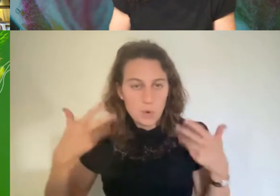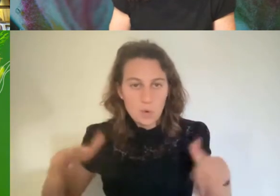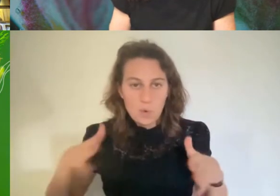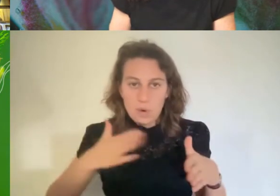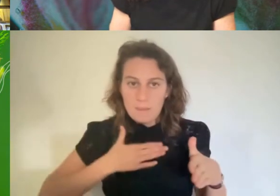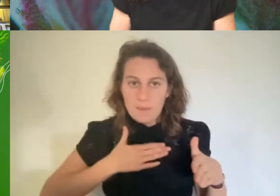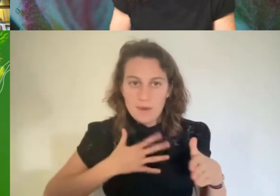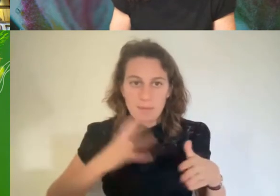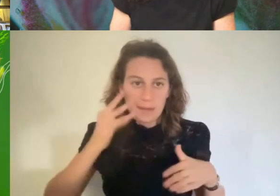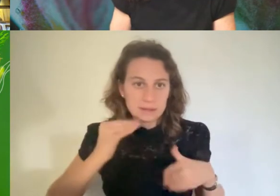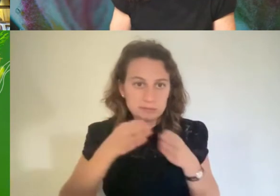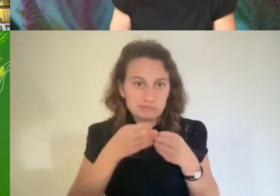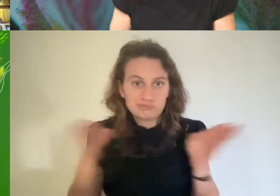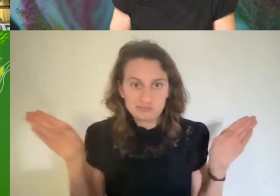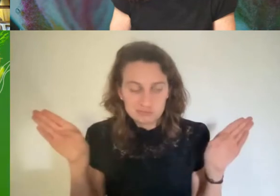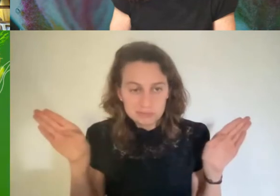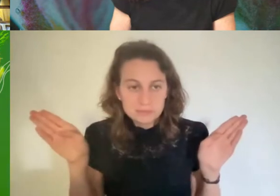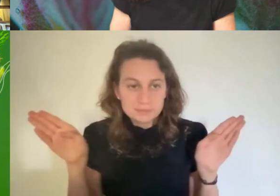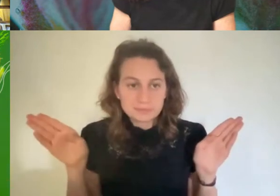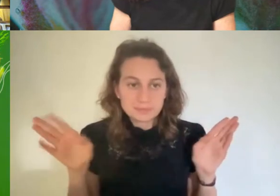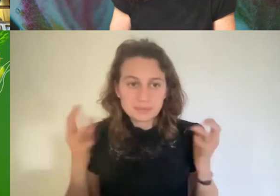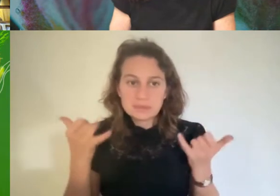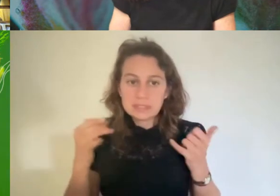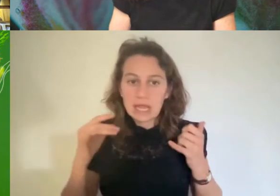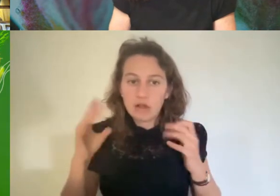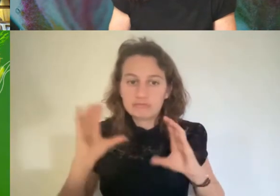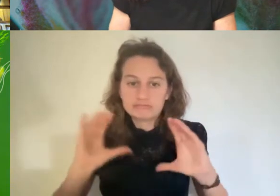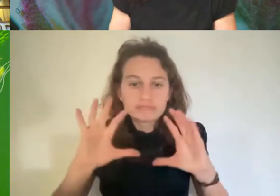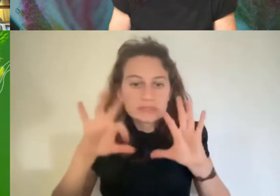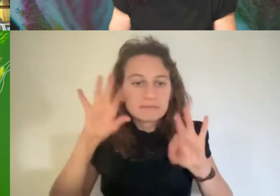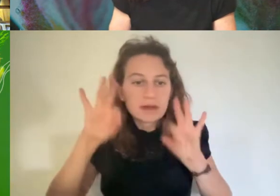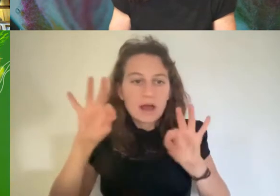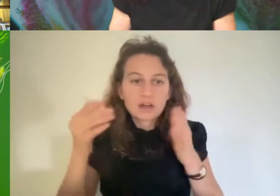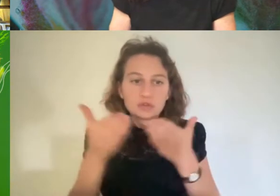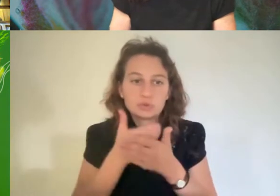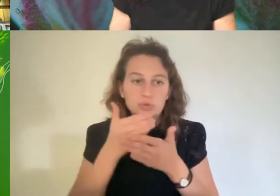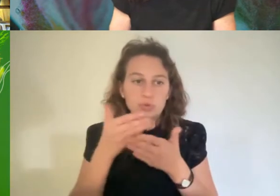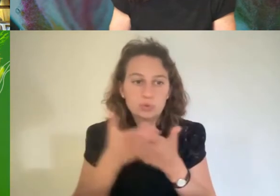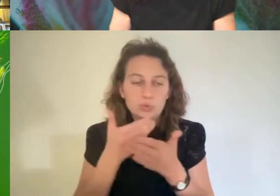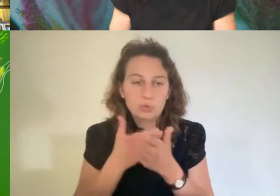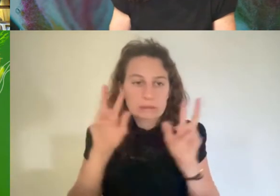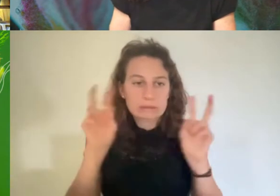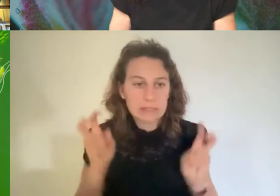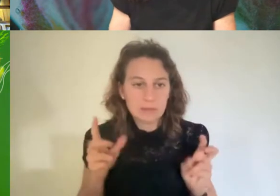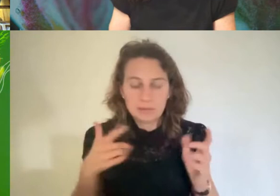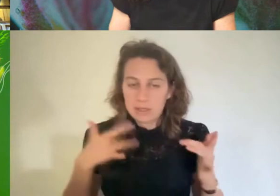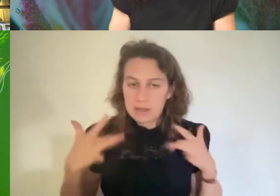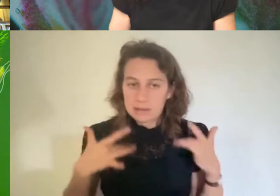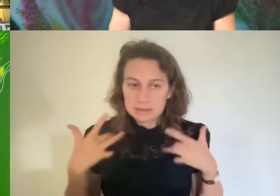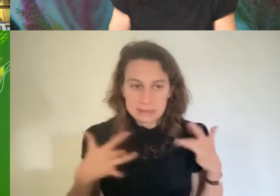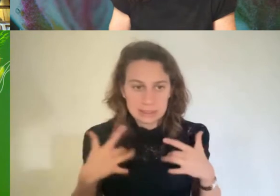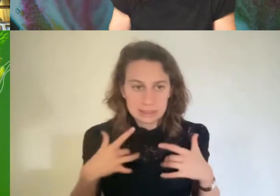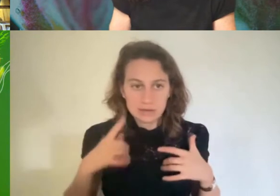my area that allow me to explore new territories, which is super, super excited to